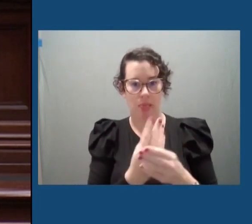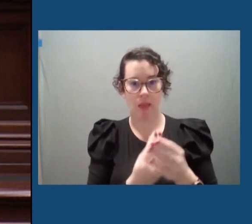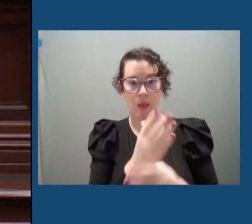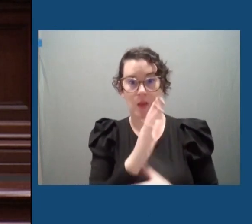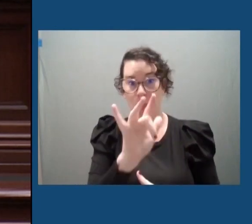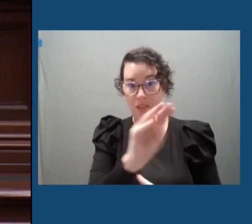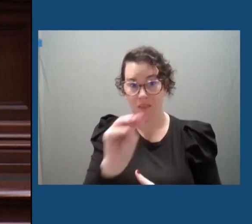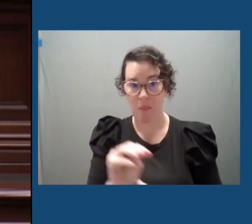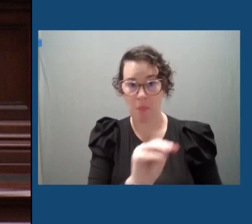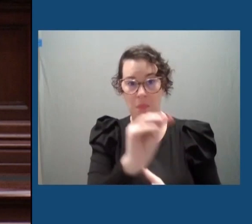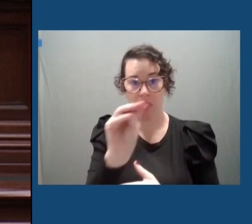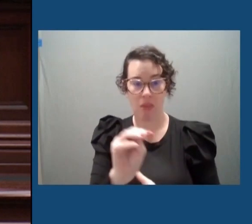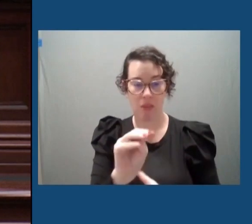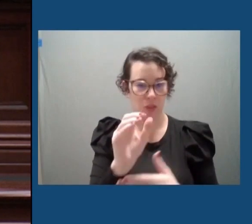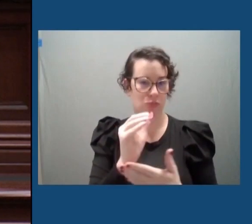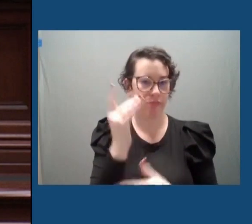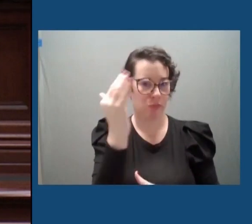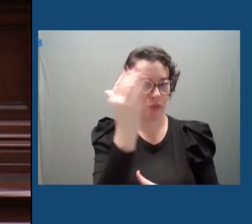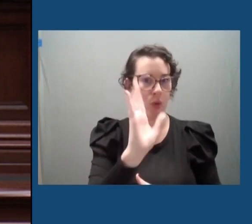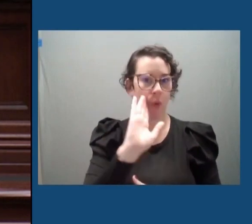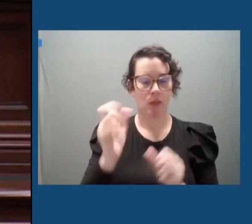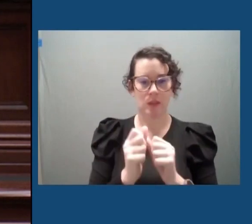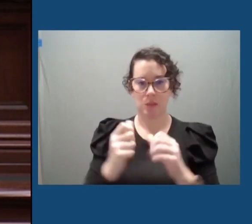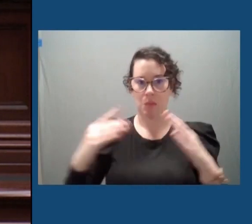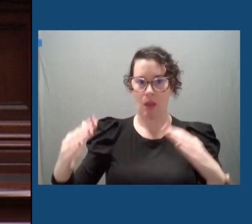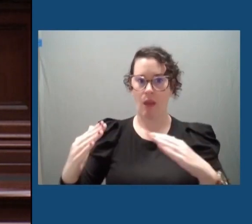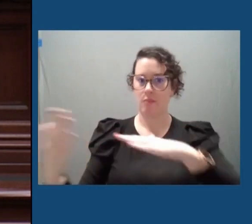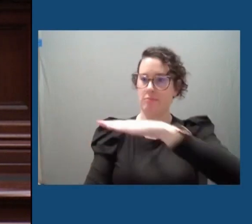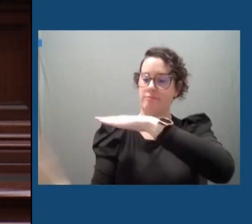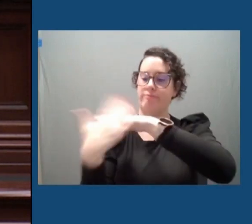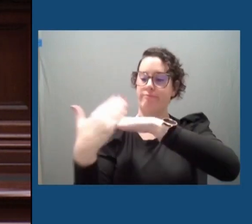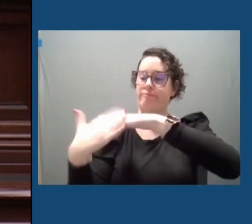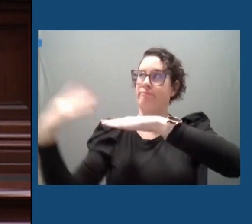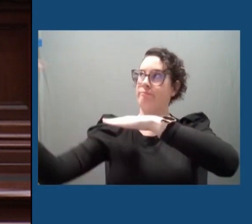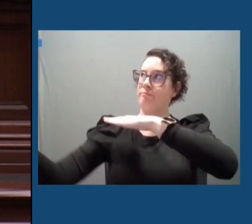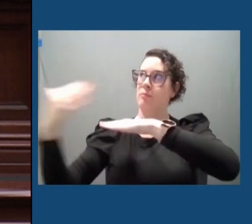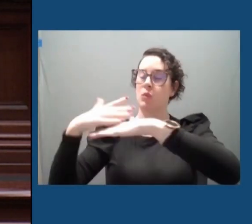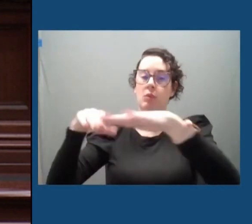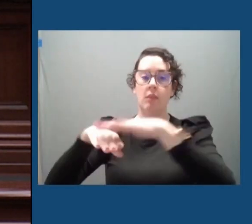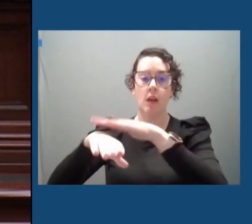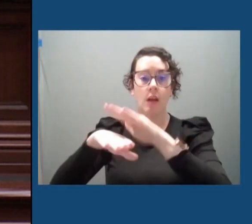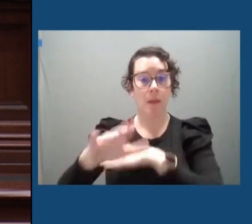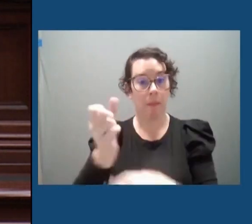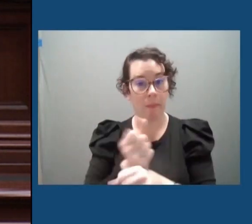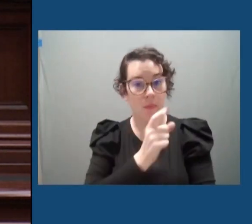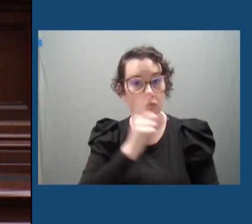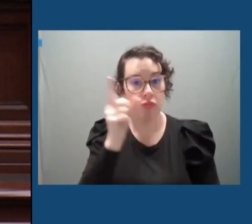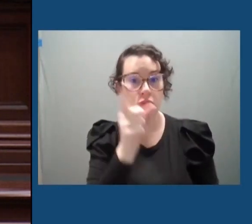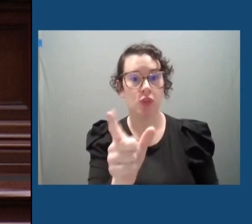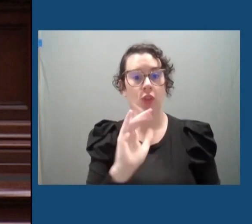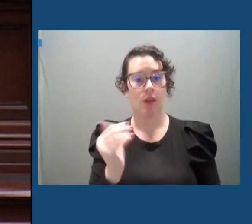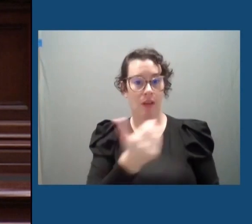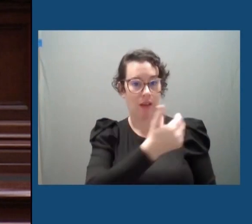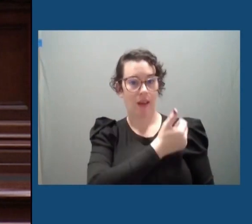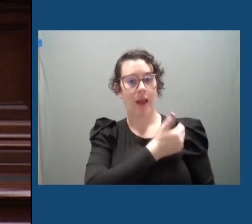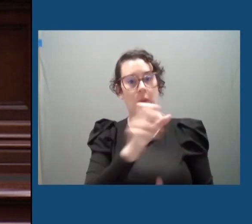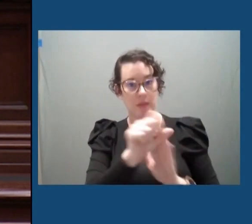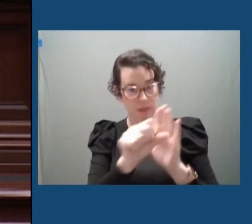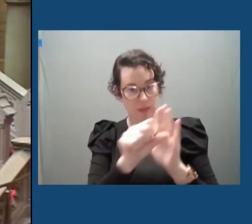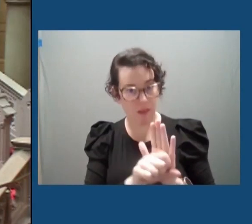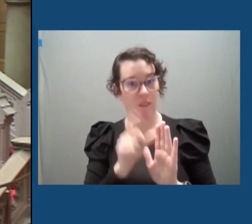resiliency efforts, and expand solar access, and make sure our state meets our bold emission targets.